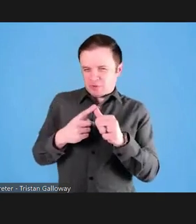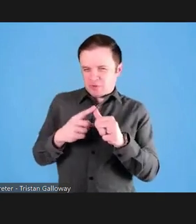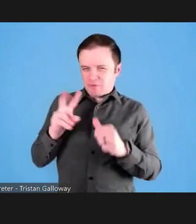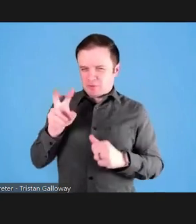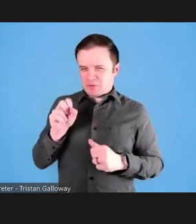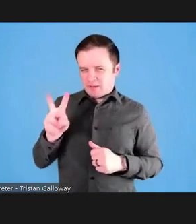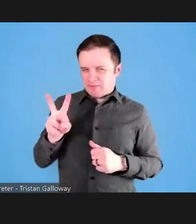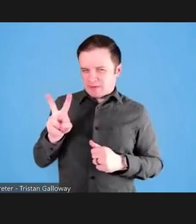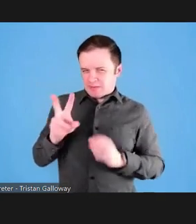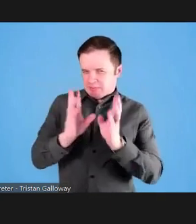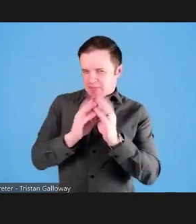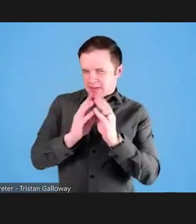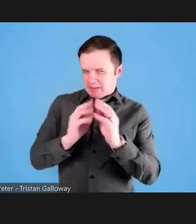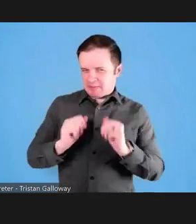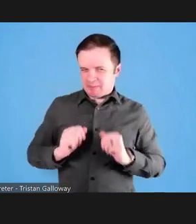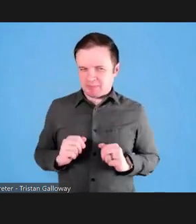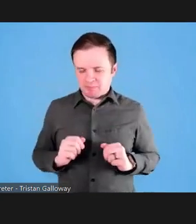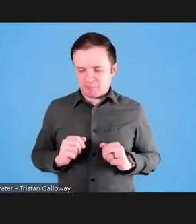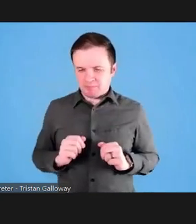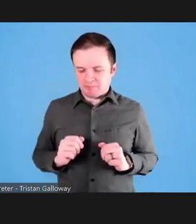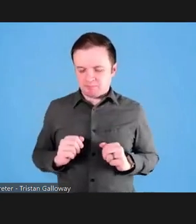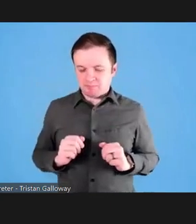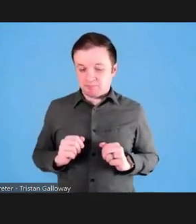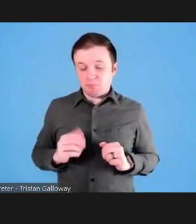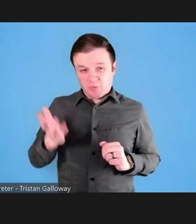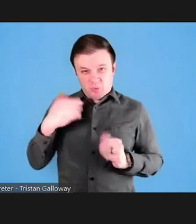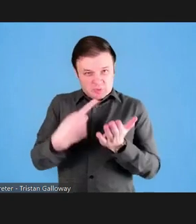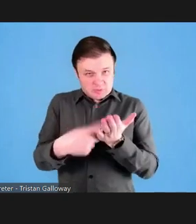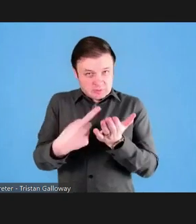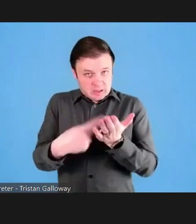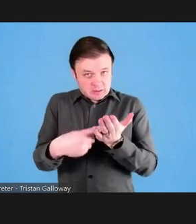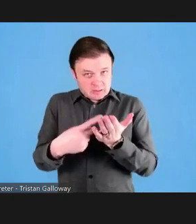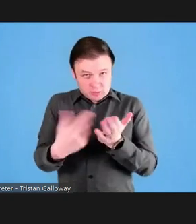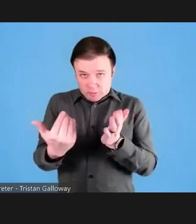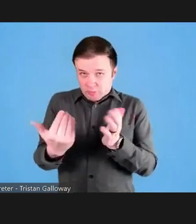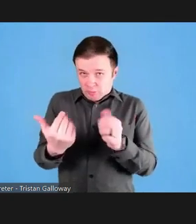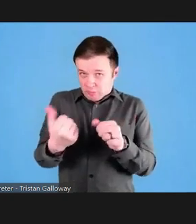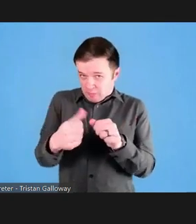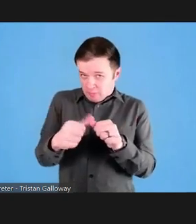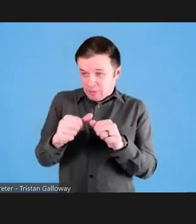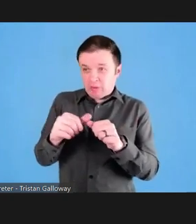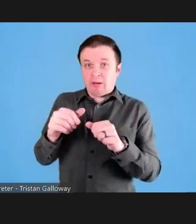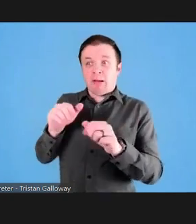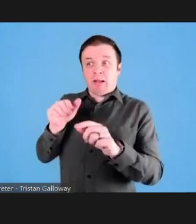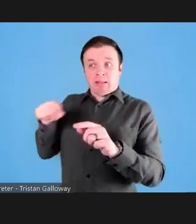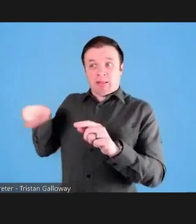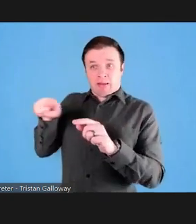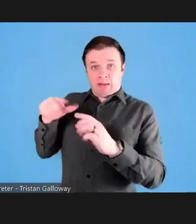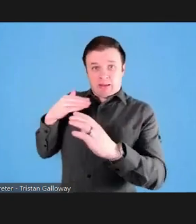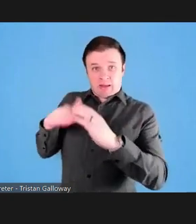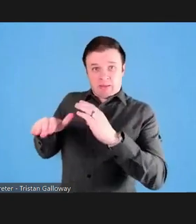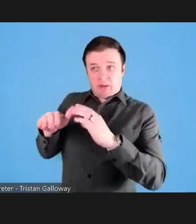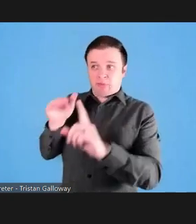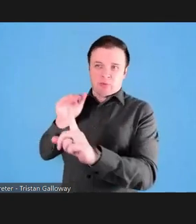collaboration meeting. As we discussed, you'll be sending out a reminder email and the meeting agenda along with